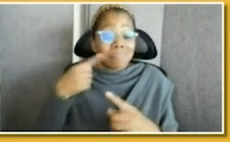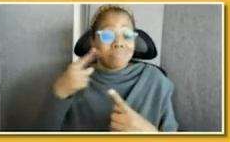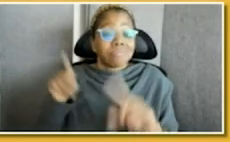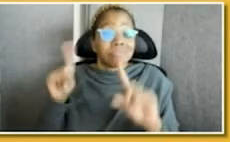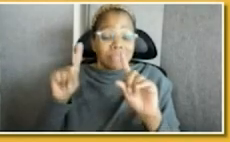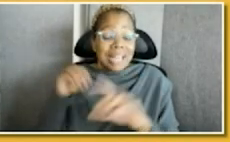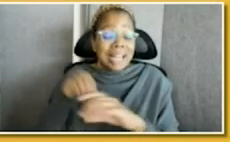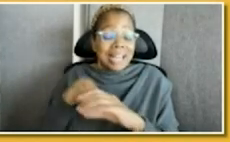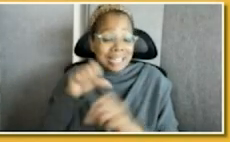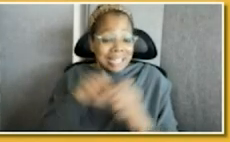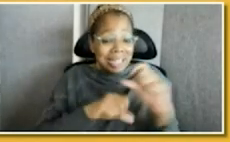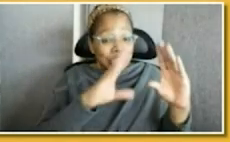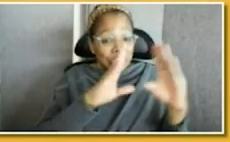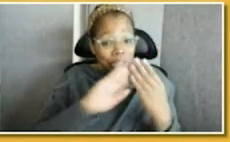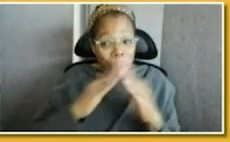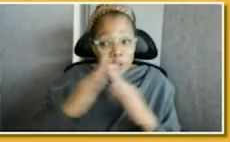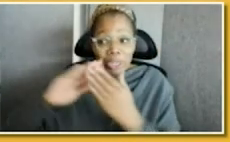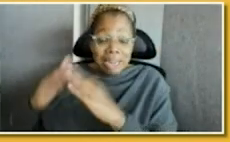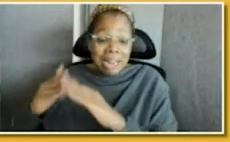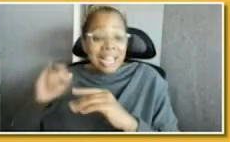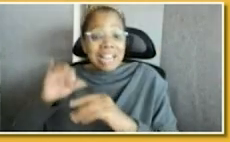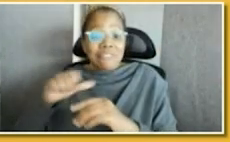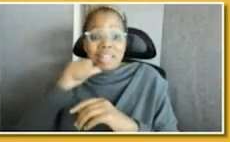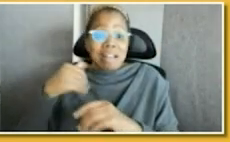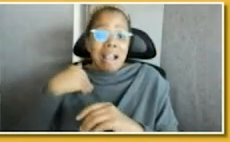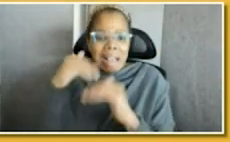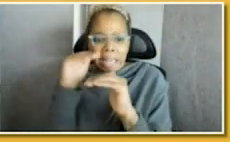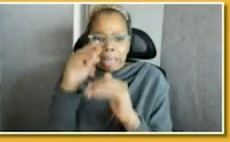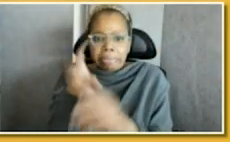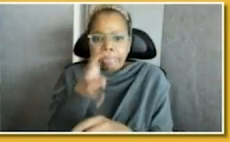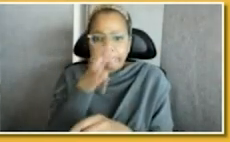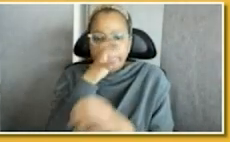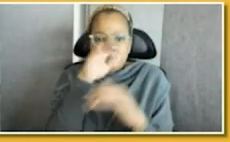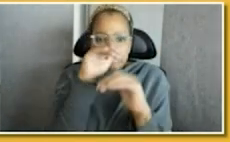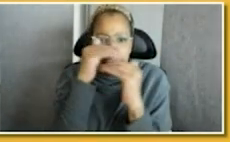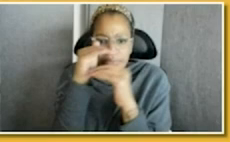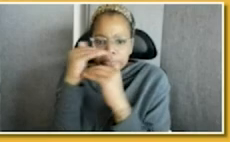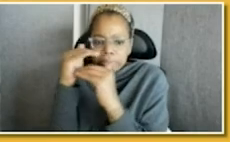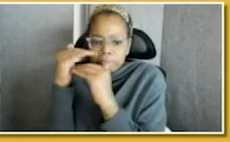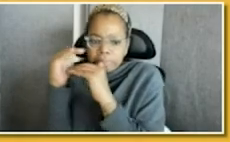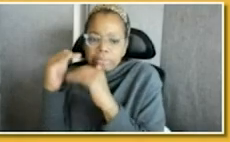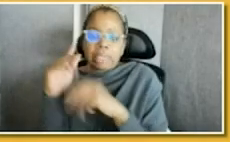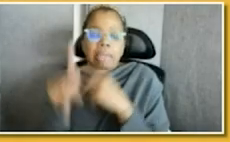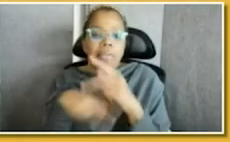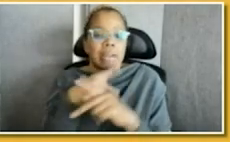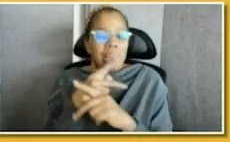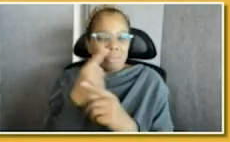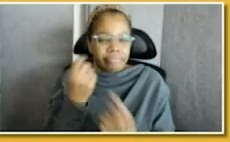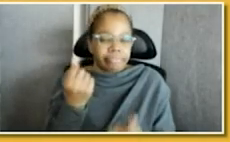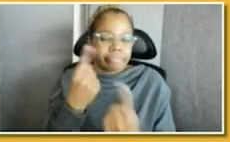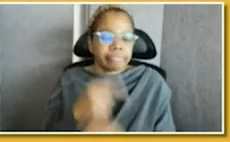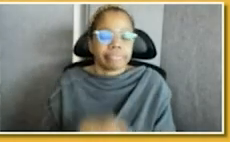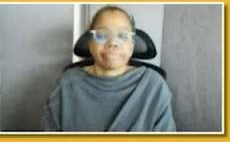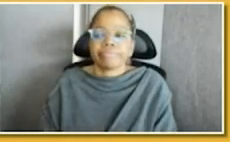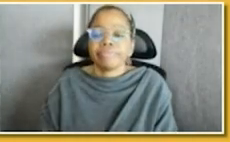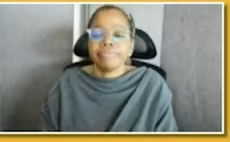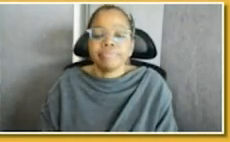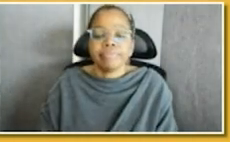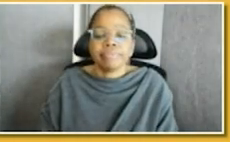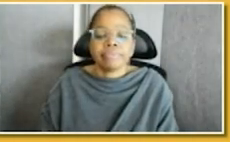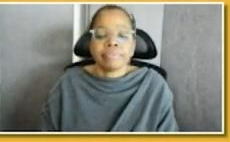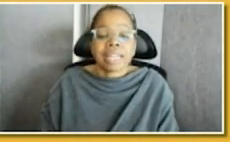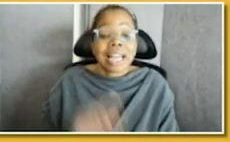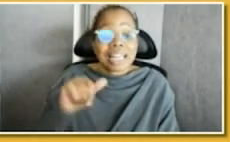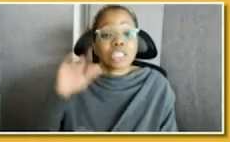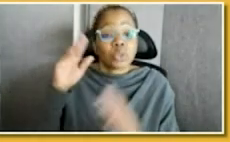top-down, you can only do this and you can't do that mentality. And so, yeah, that's what I hope for the film, is just